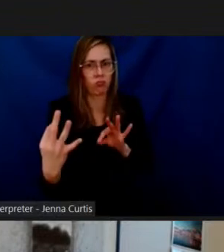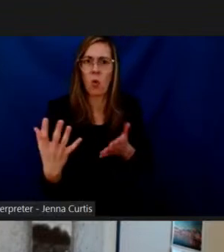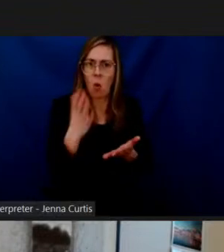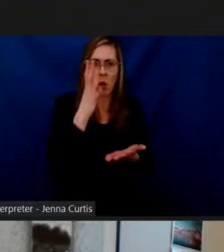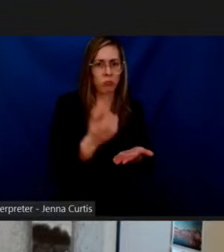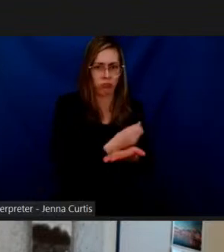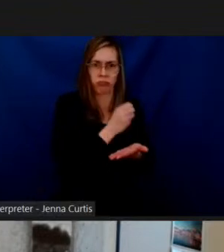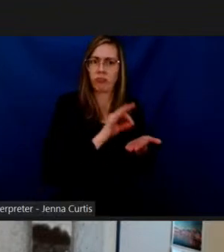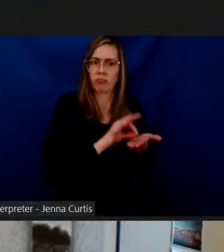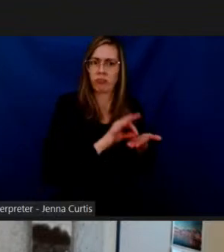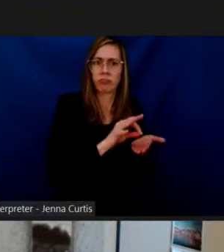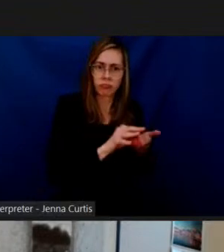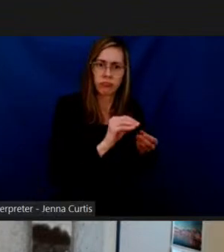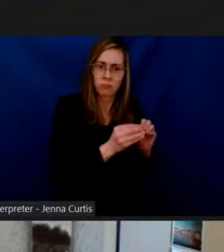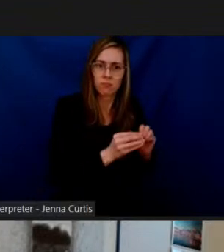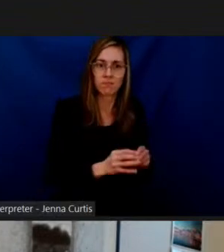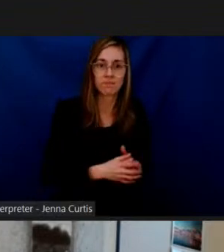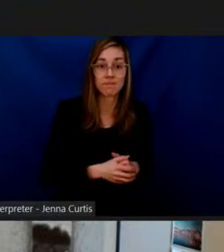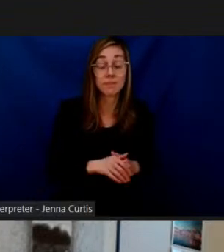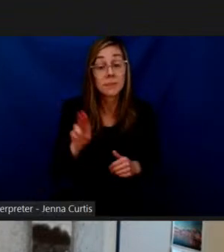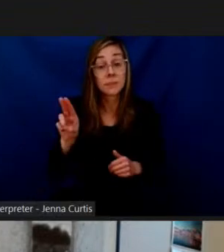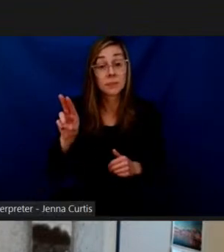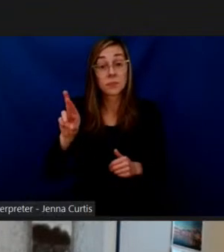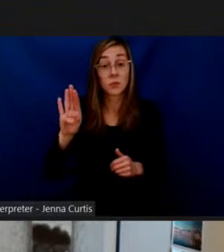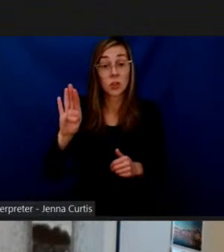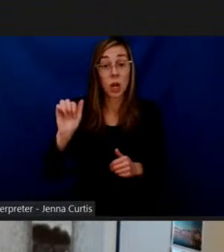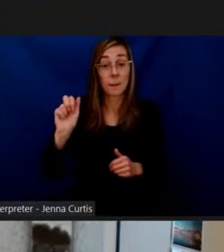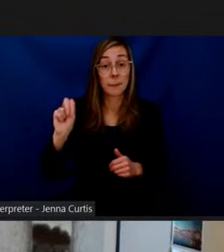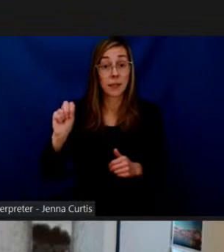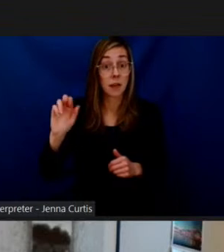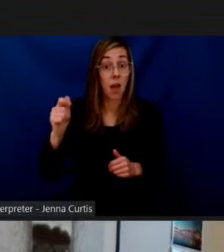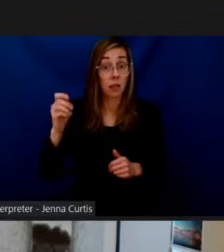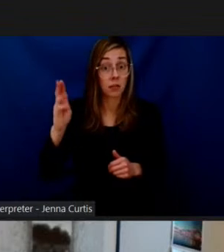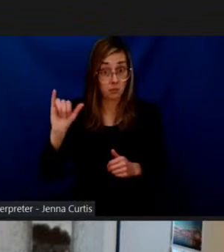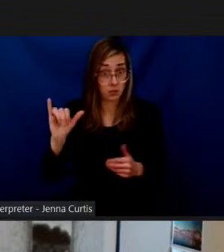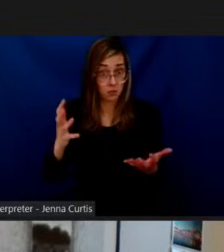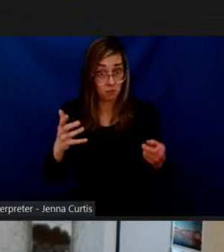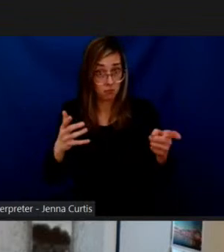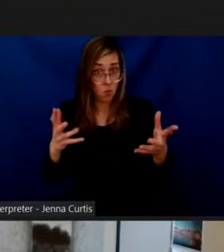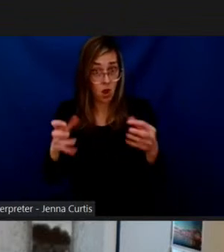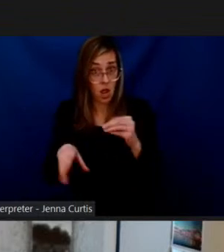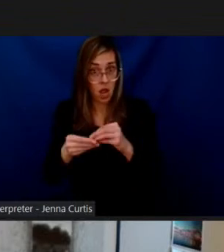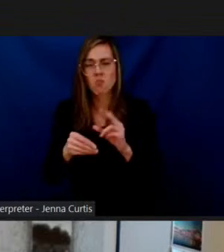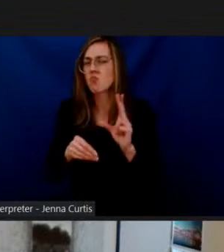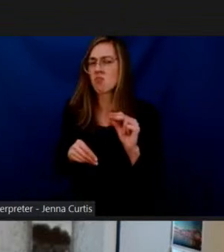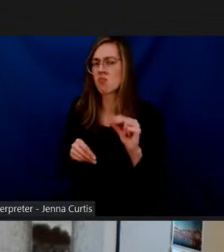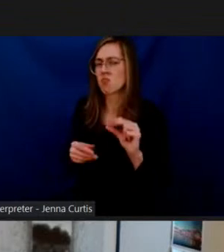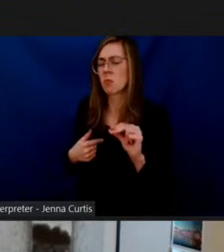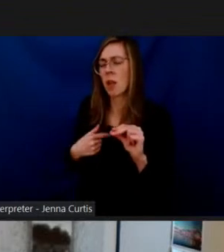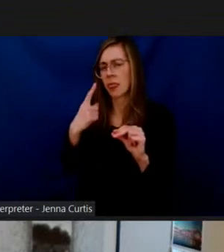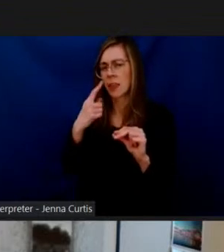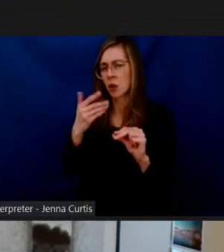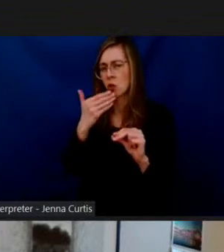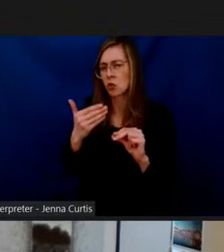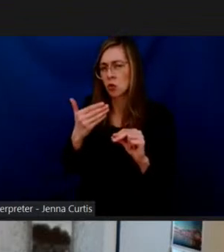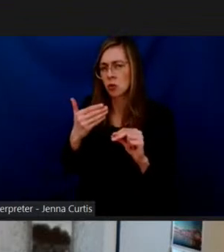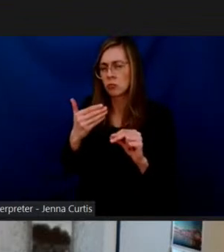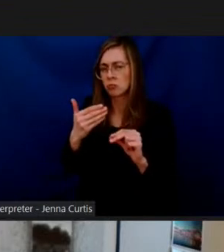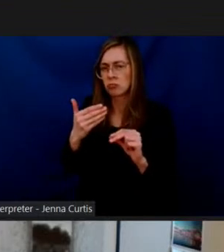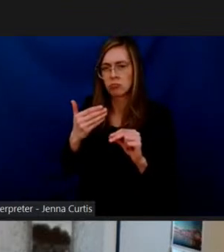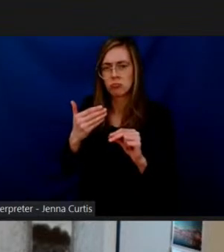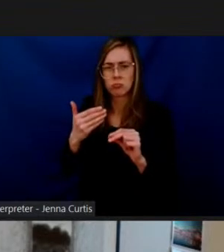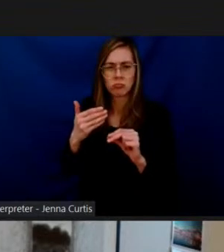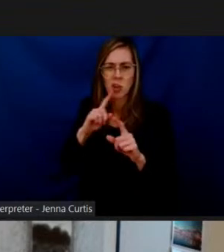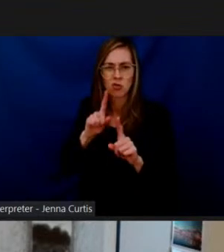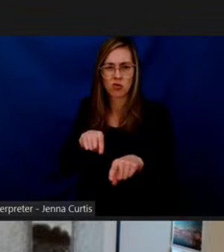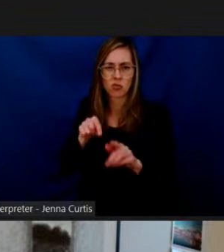Great. Urban Alchemy, did you want to add anything? No, I think that's Okay. pretty robust answer. Great. We're just going to breeze